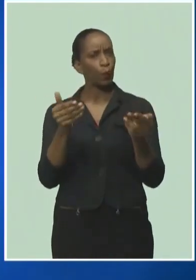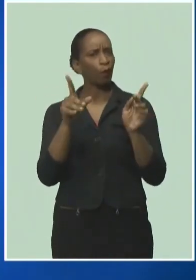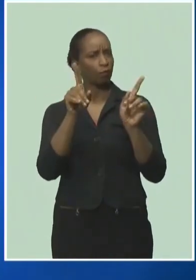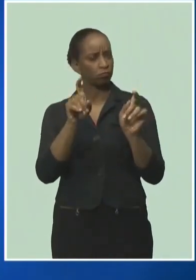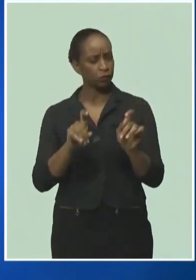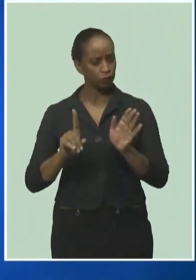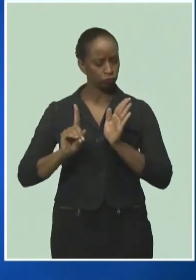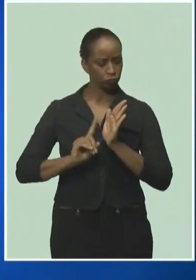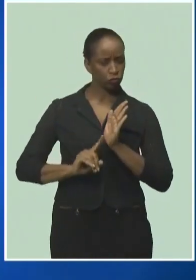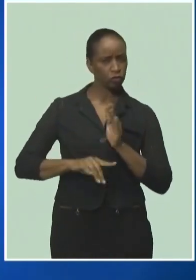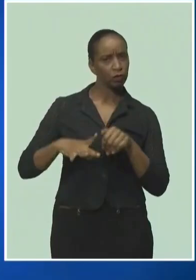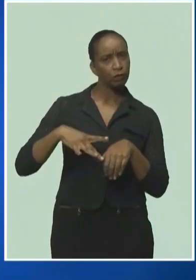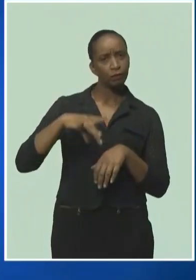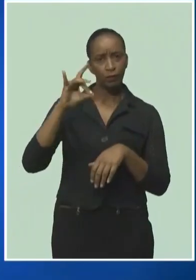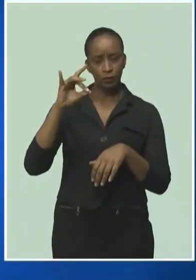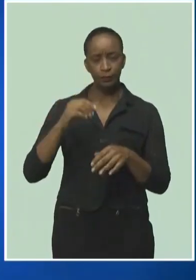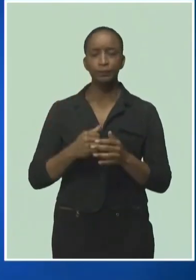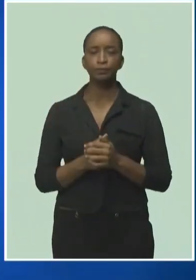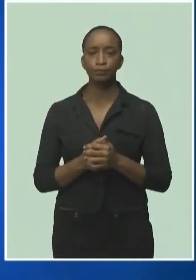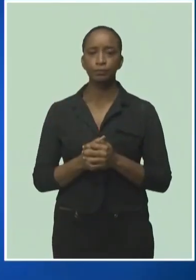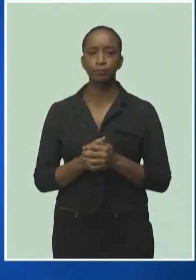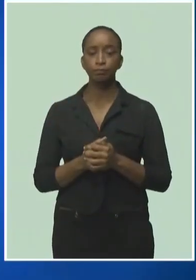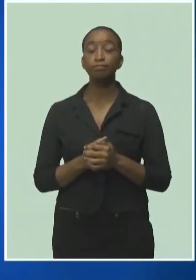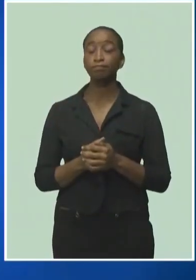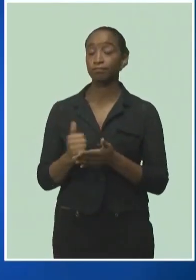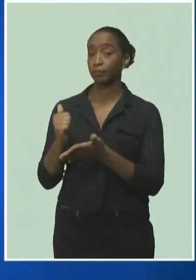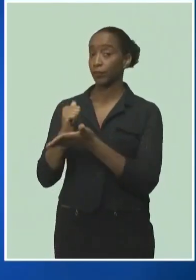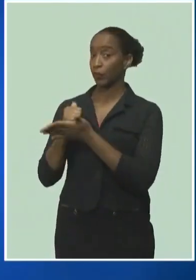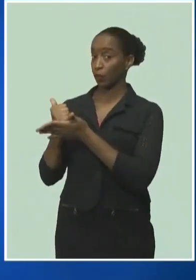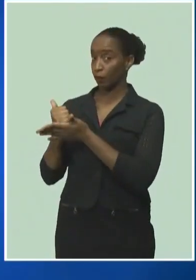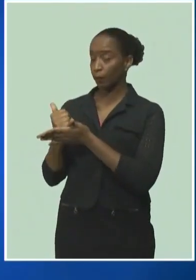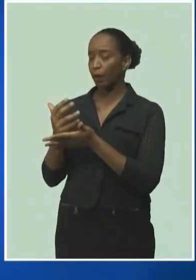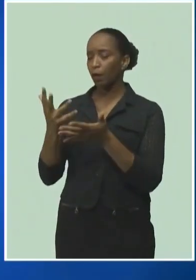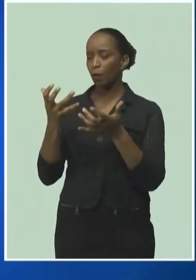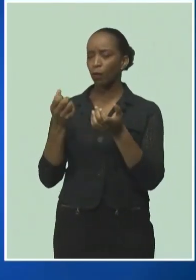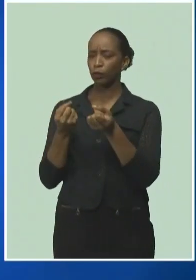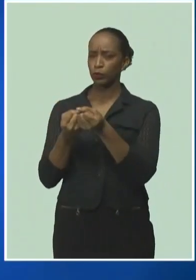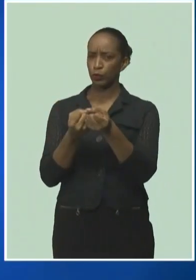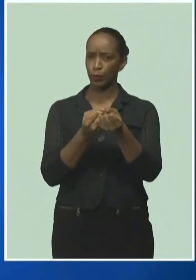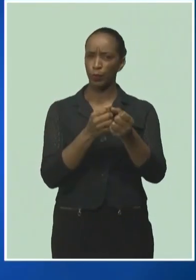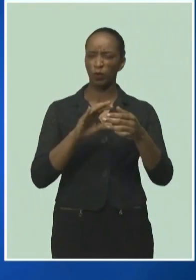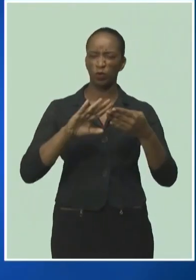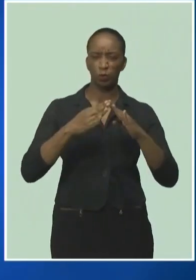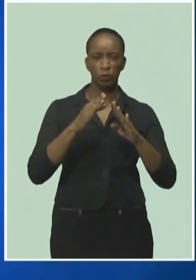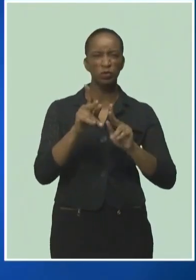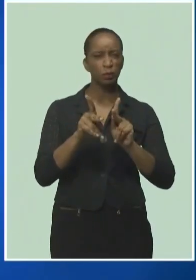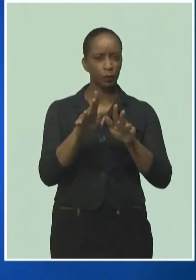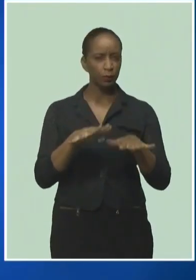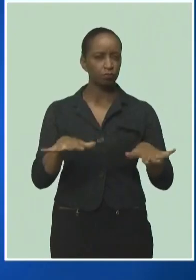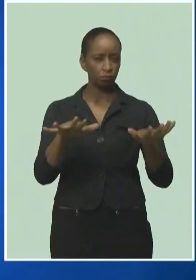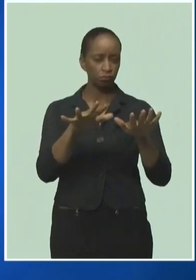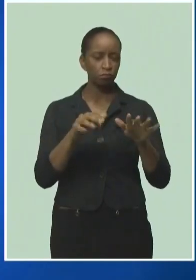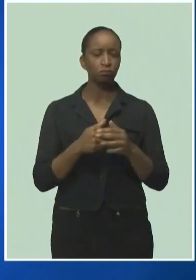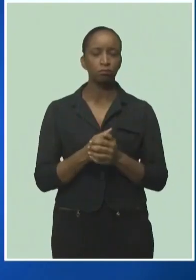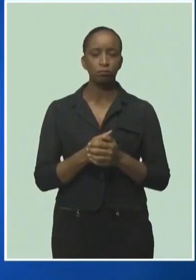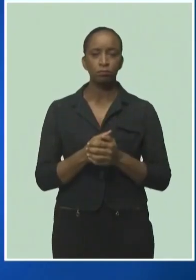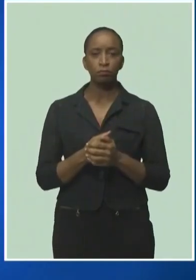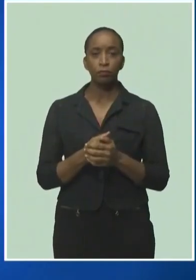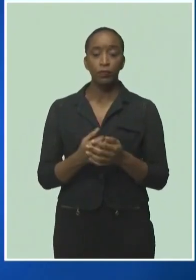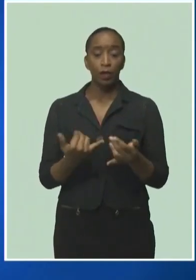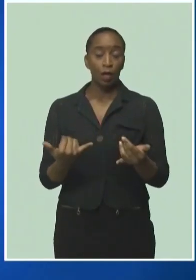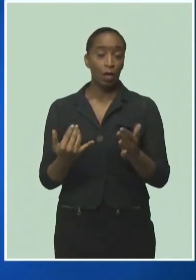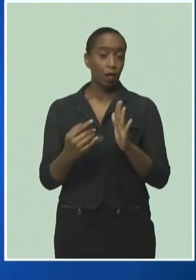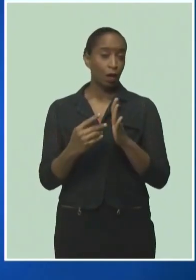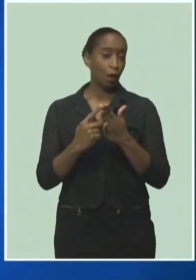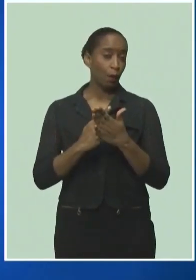part of the bank's social responsibility to the community which it serves. So this initiative is our community give back,